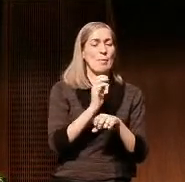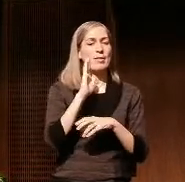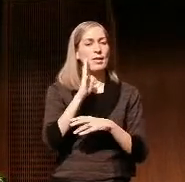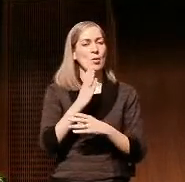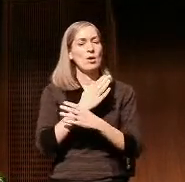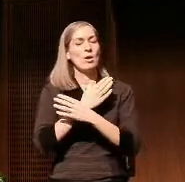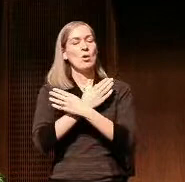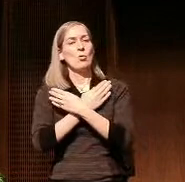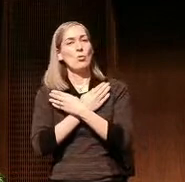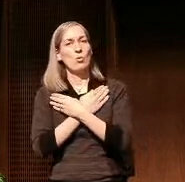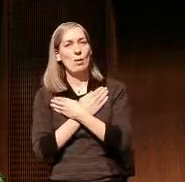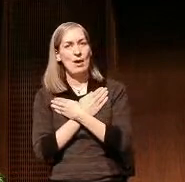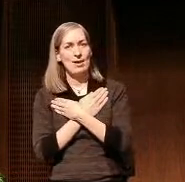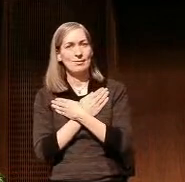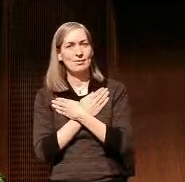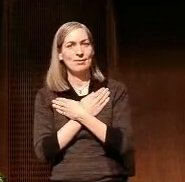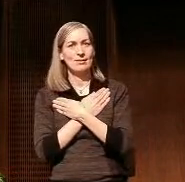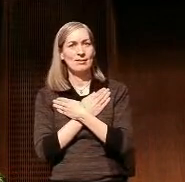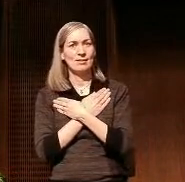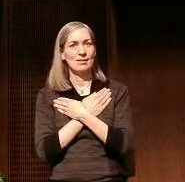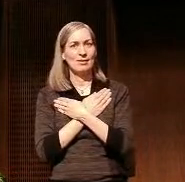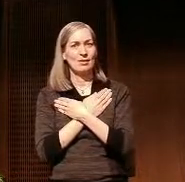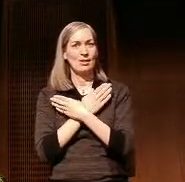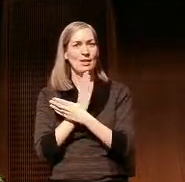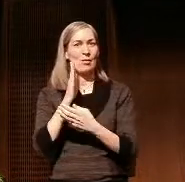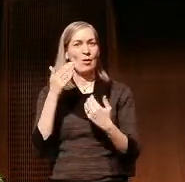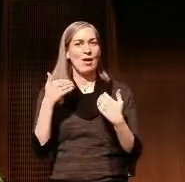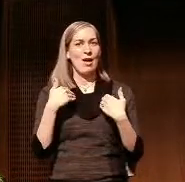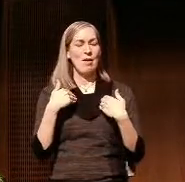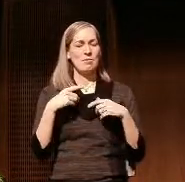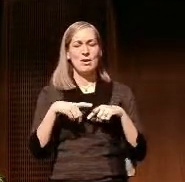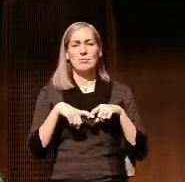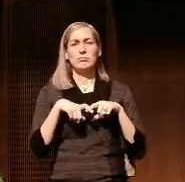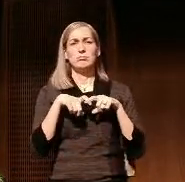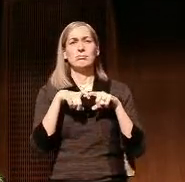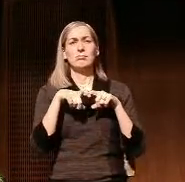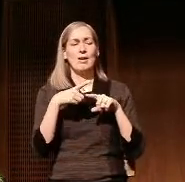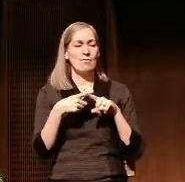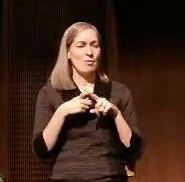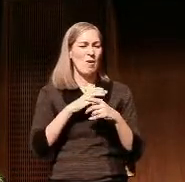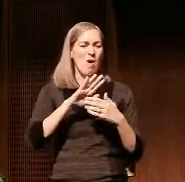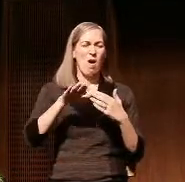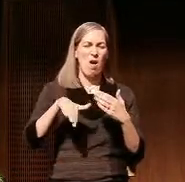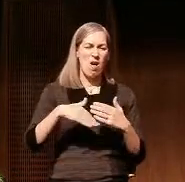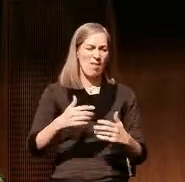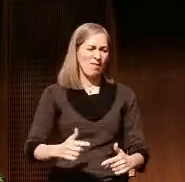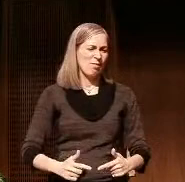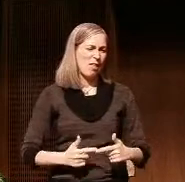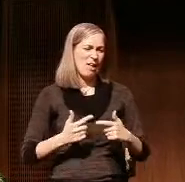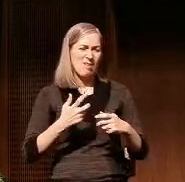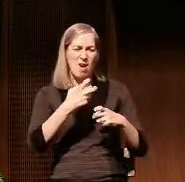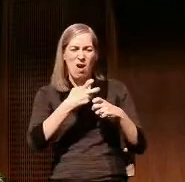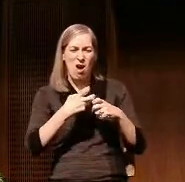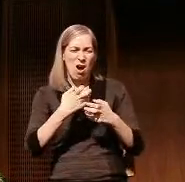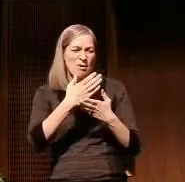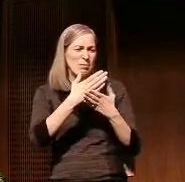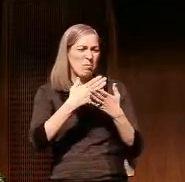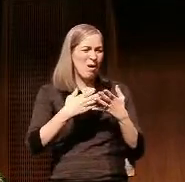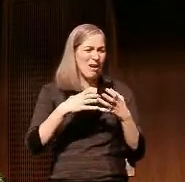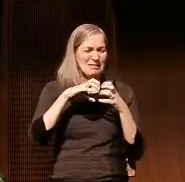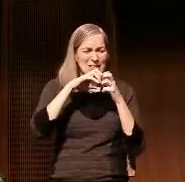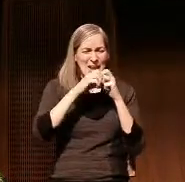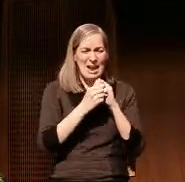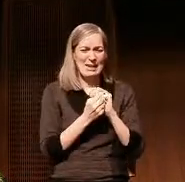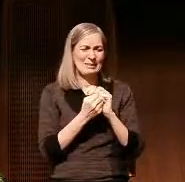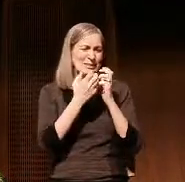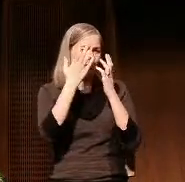There is a reprieve from all of the laborious parts of life, for all of the agony,